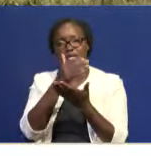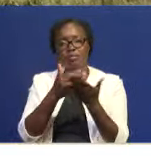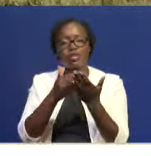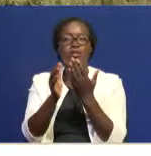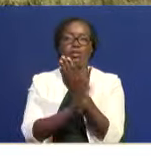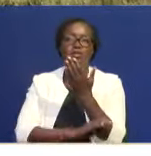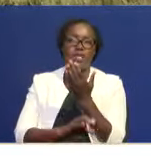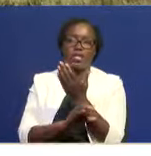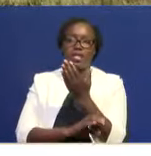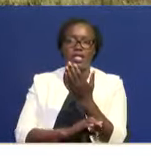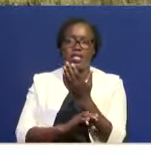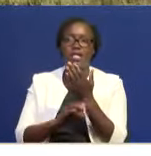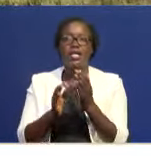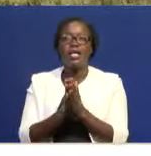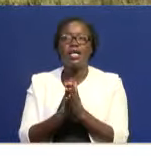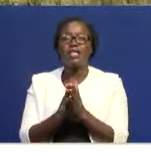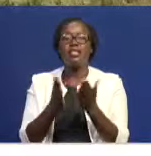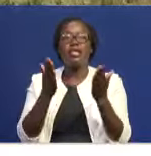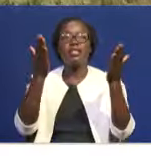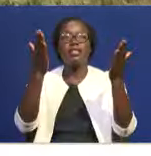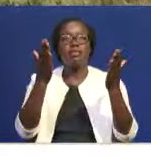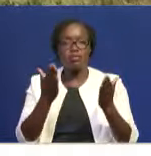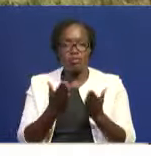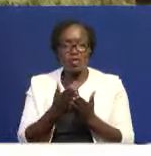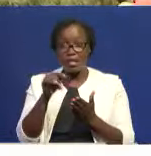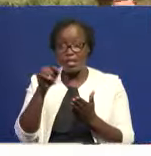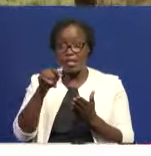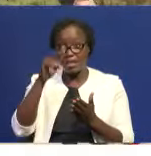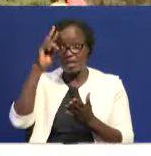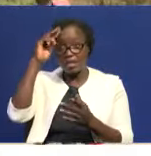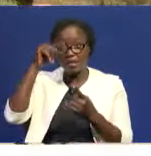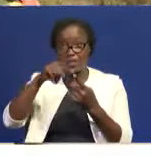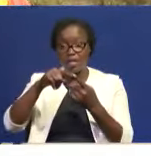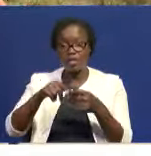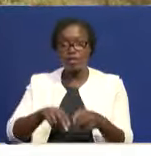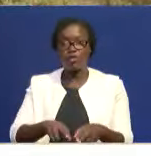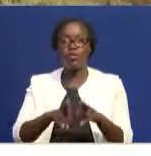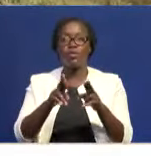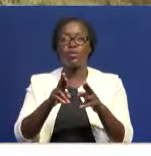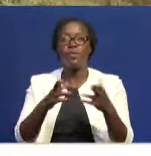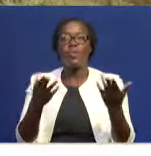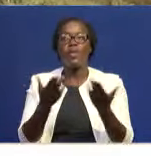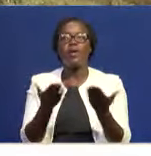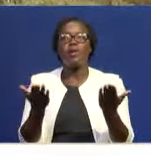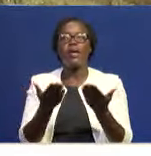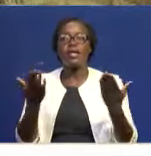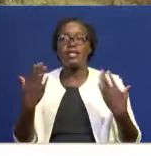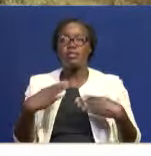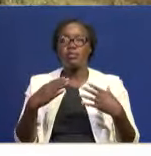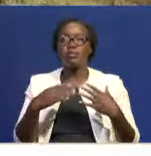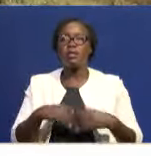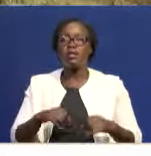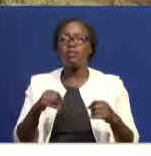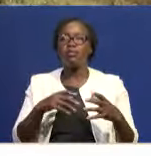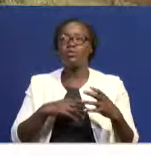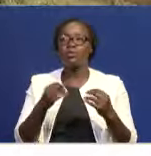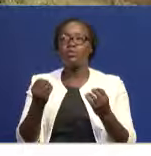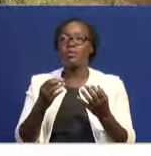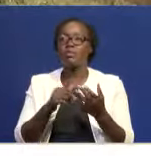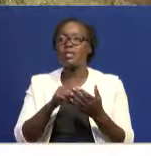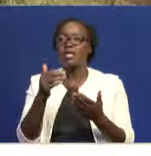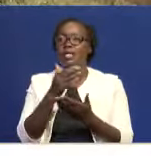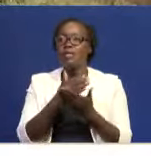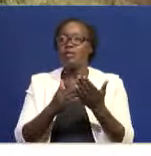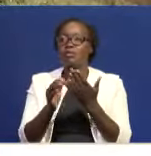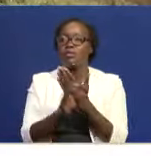country in that side of the Rift Valley. This is the main nerve where residents are able to go to many other parts of the country.